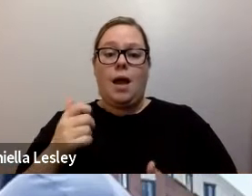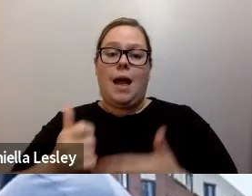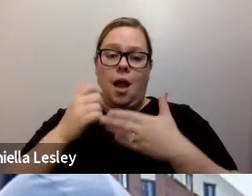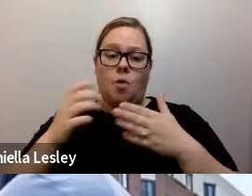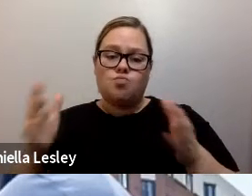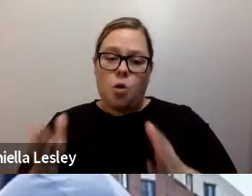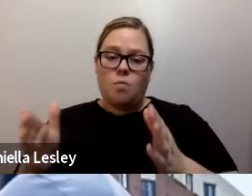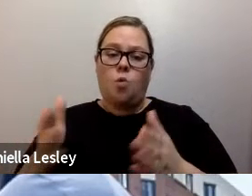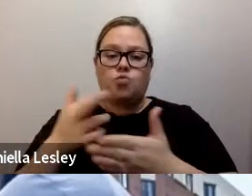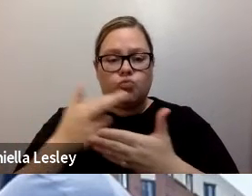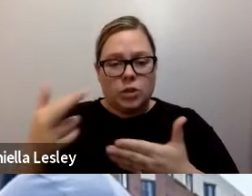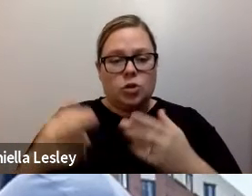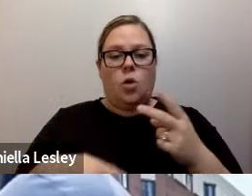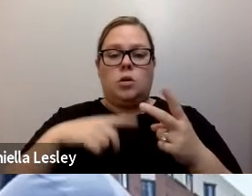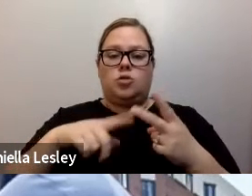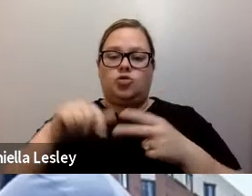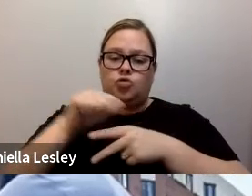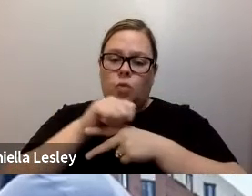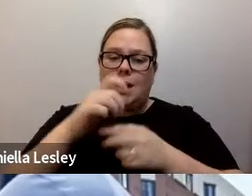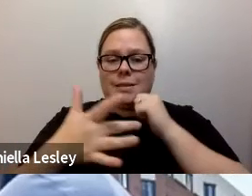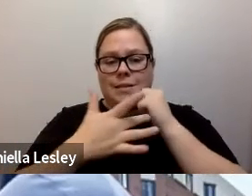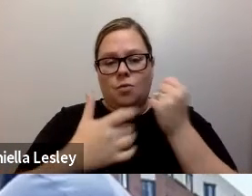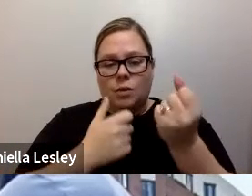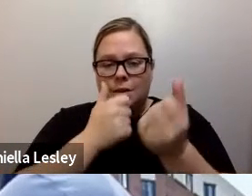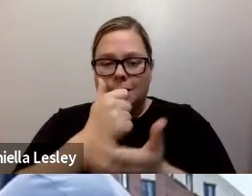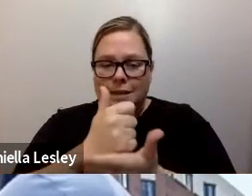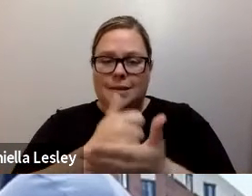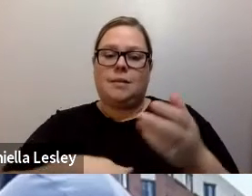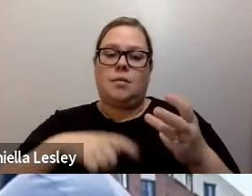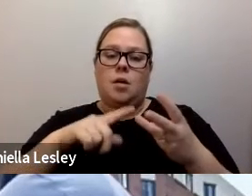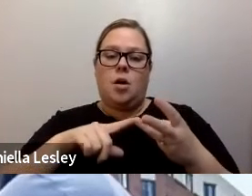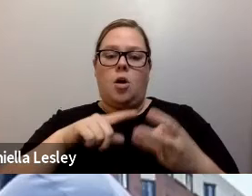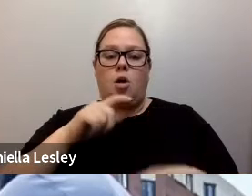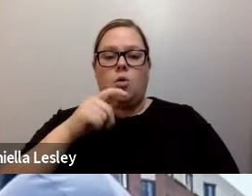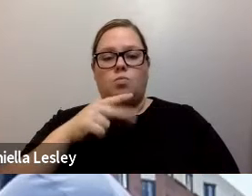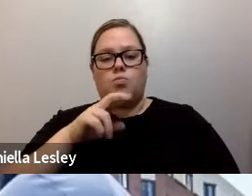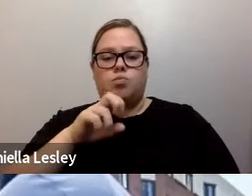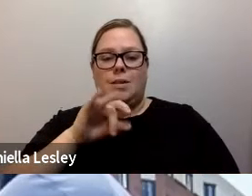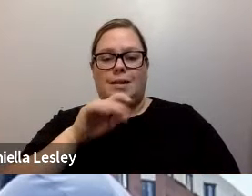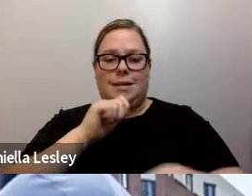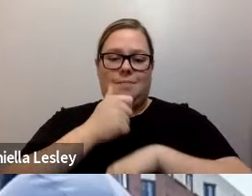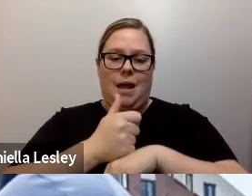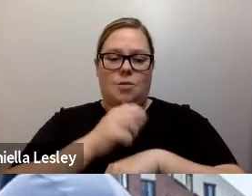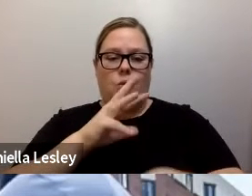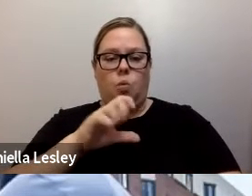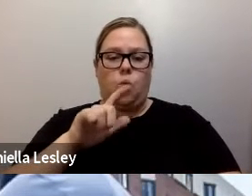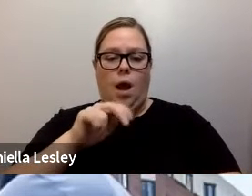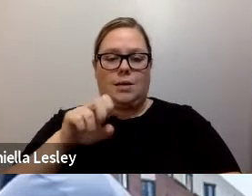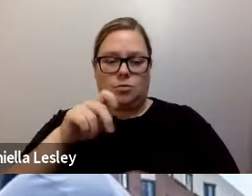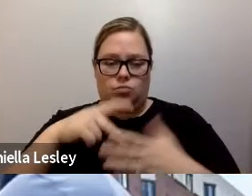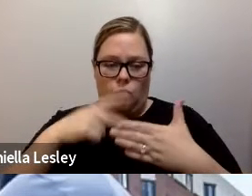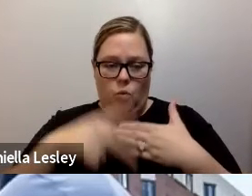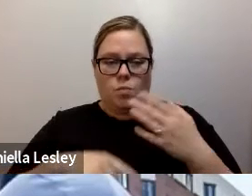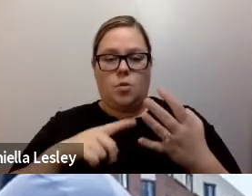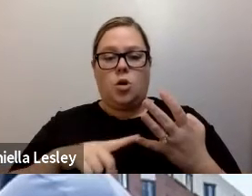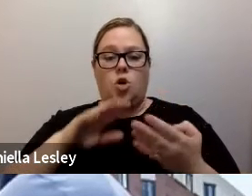resources. We do training and technical assistance. We do precision-based wellness programs, community and environmental